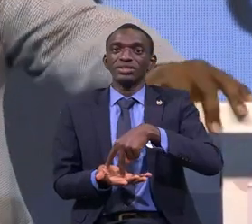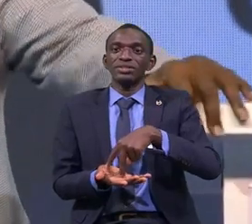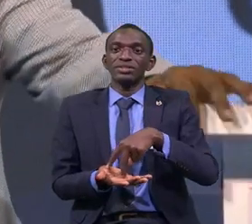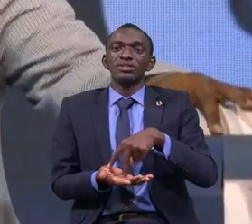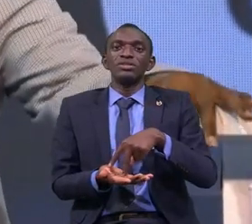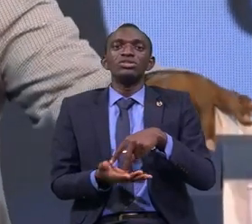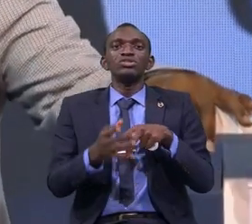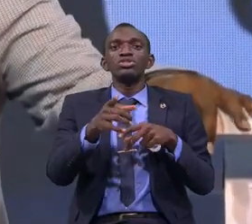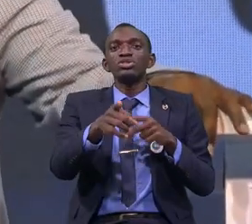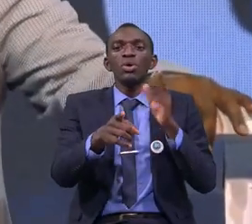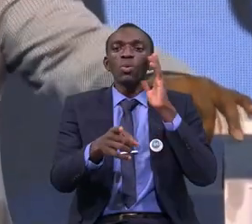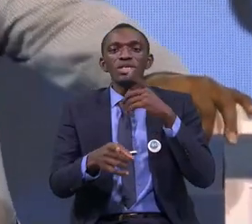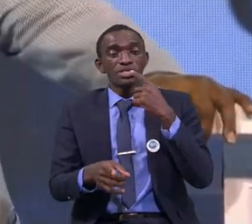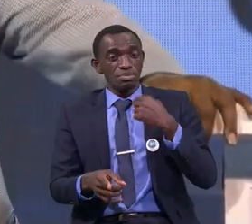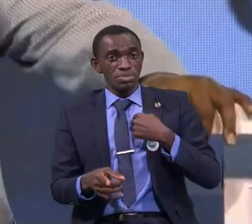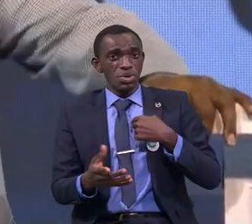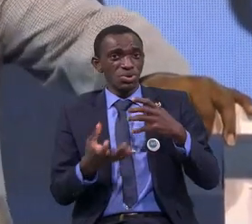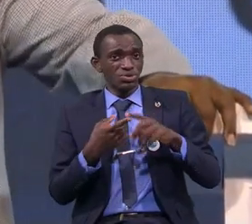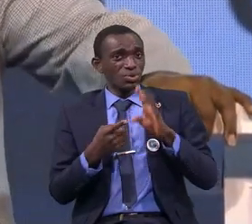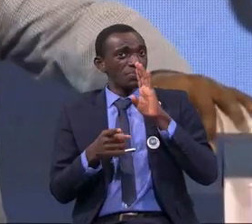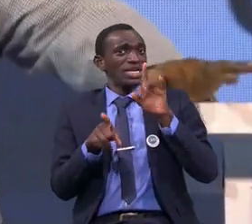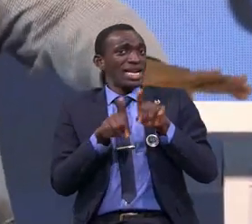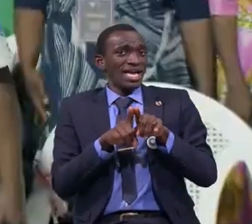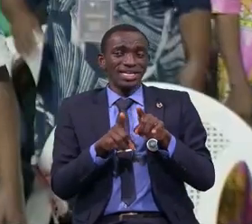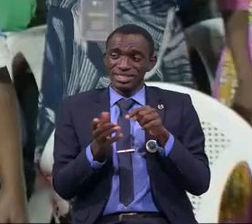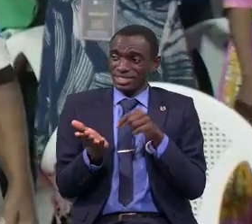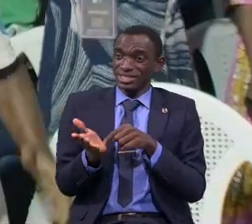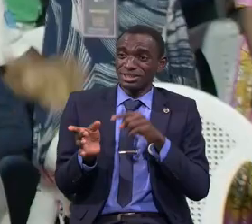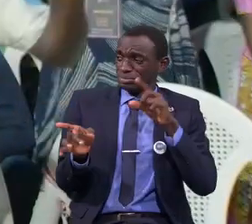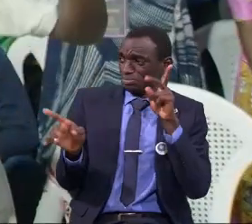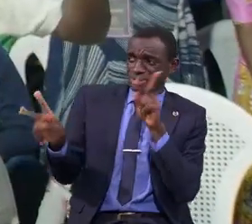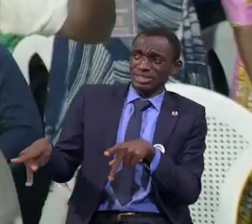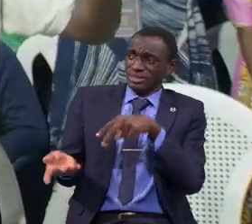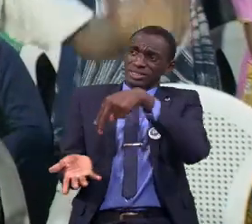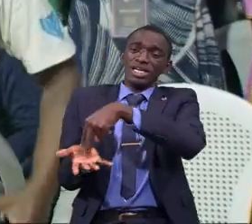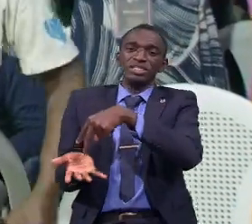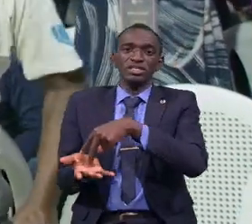they'll say, I want to be like this man. They will mention your name.